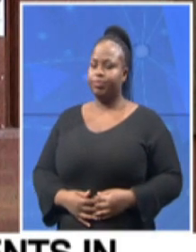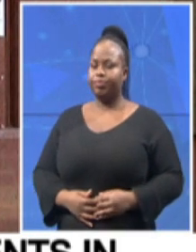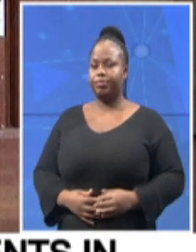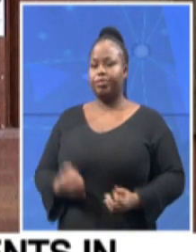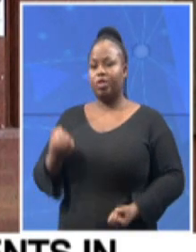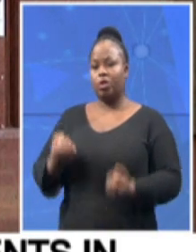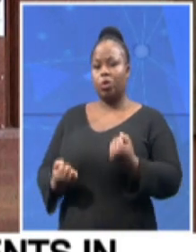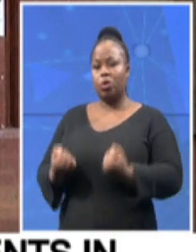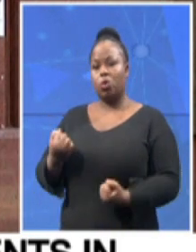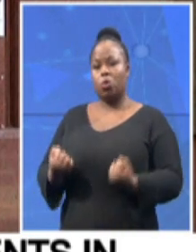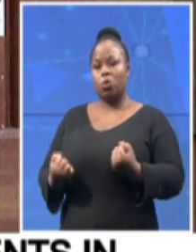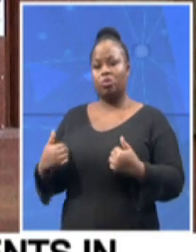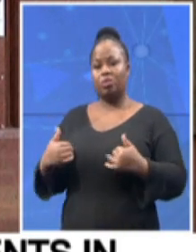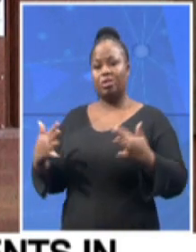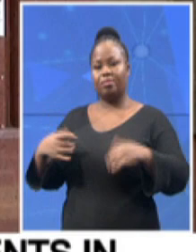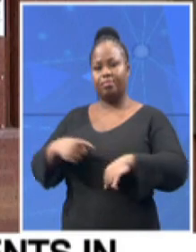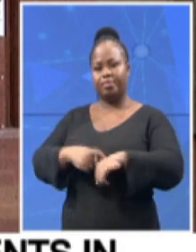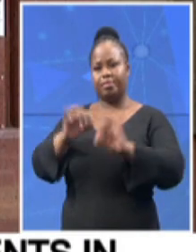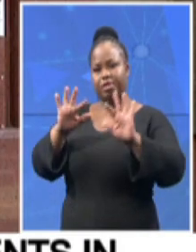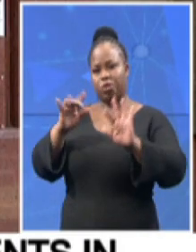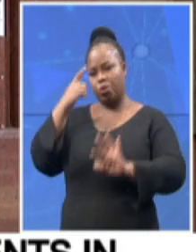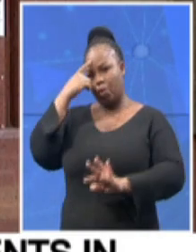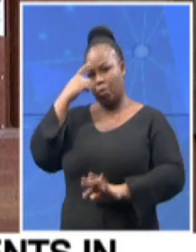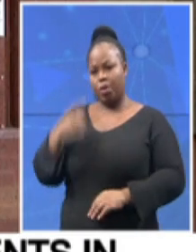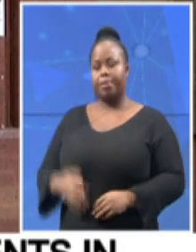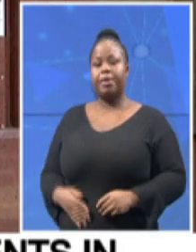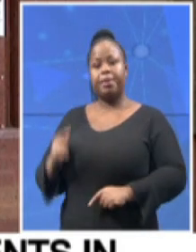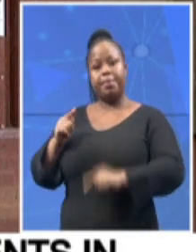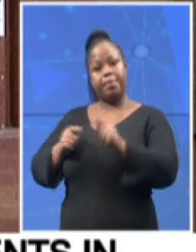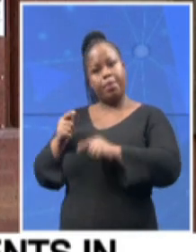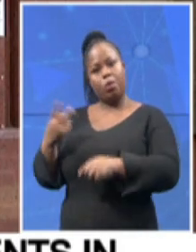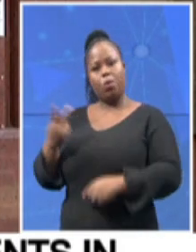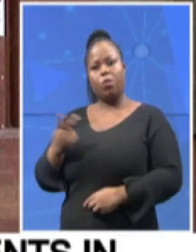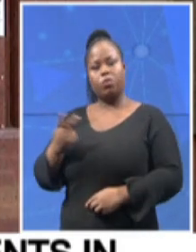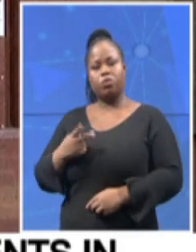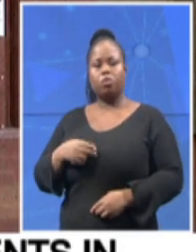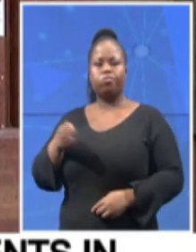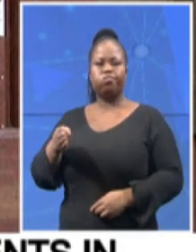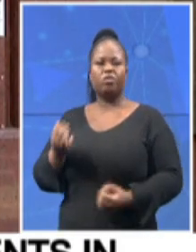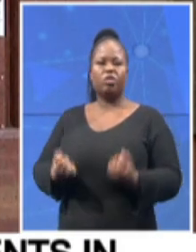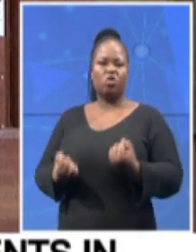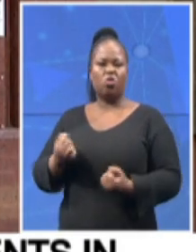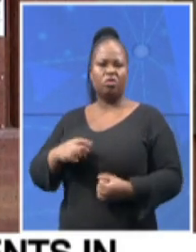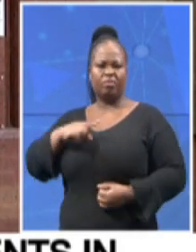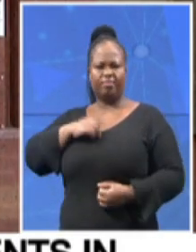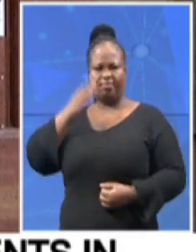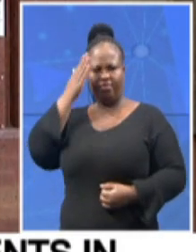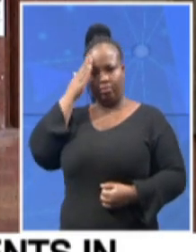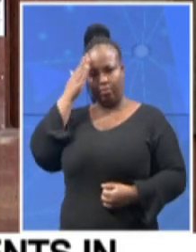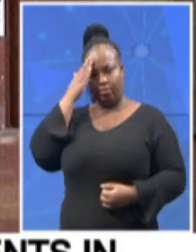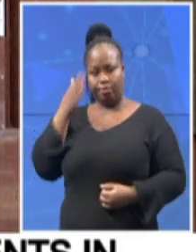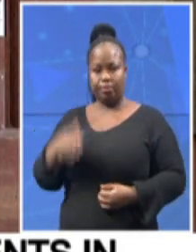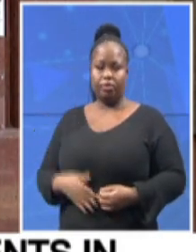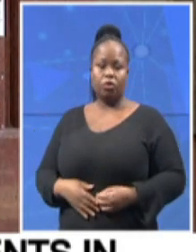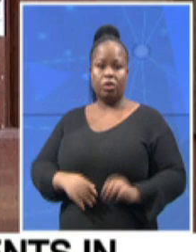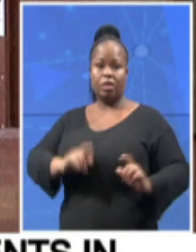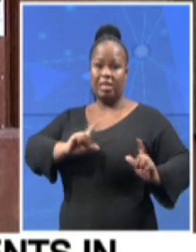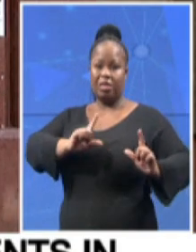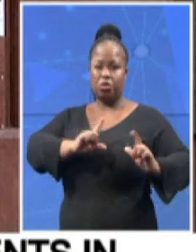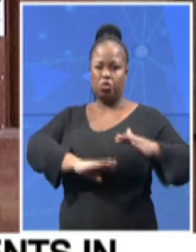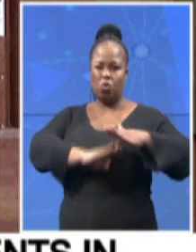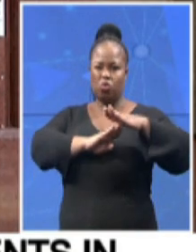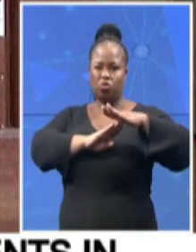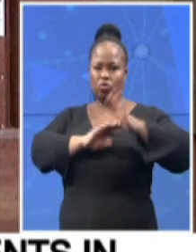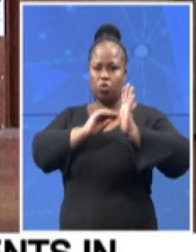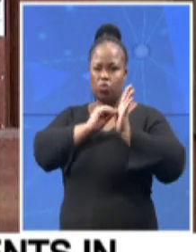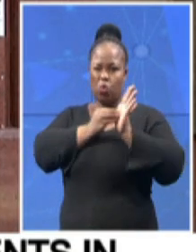Proceedings are expected to begin at around 10 o'clock, and the accused are also expected to be in court. As you know that Mamelodi's #1